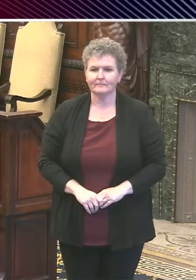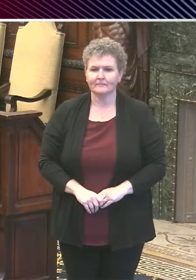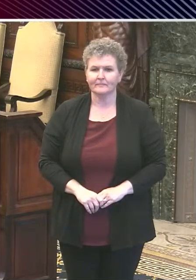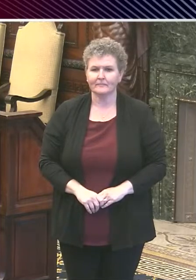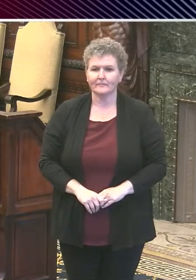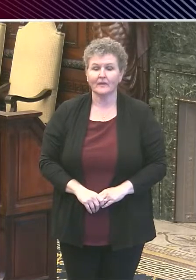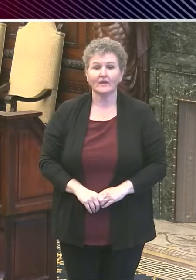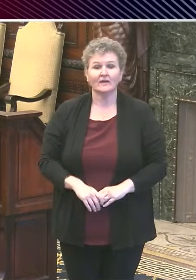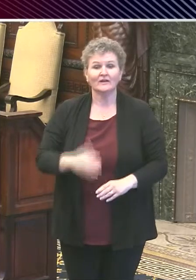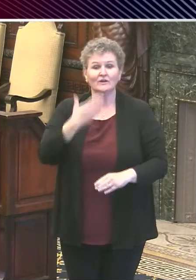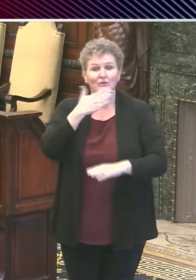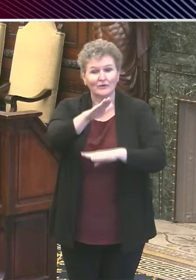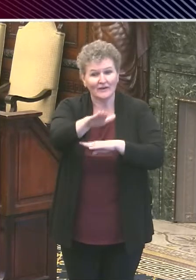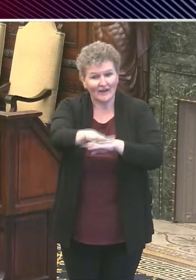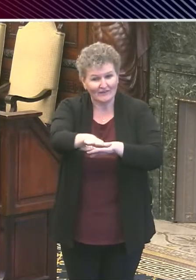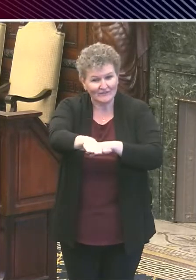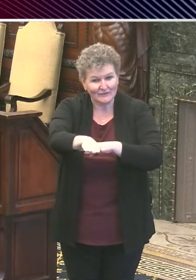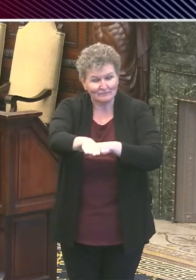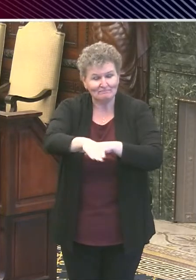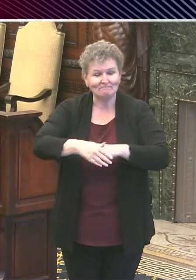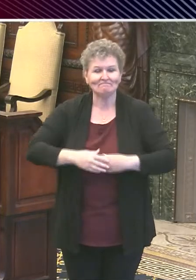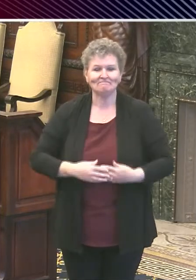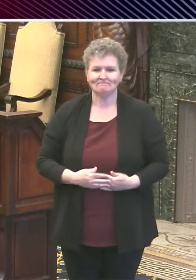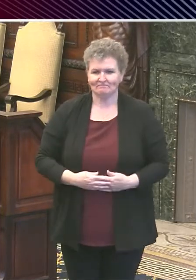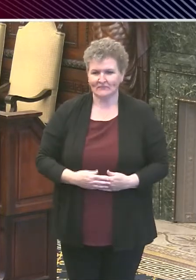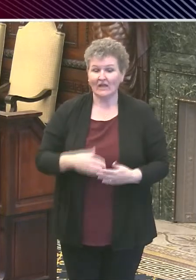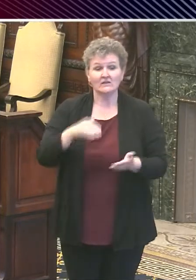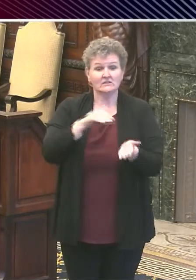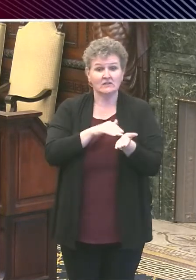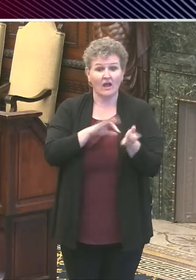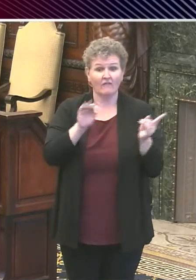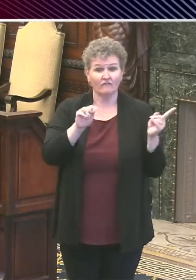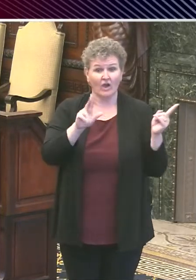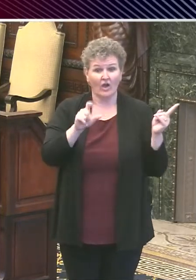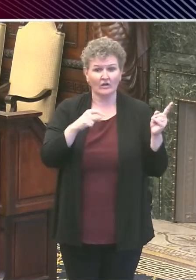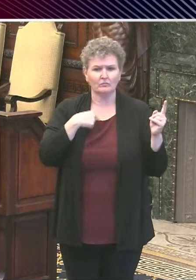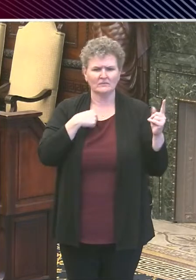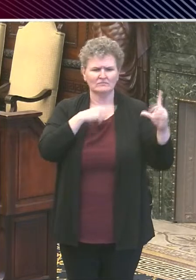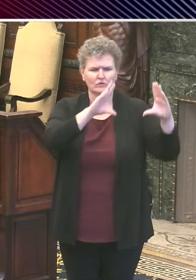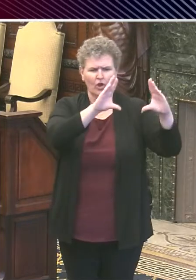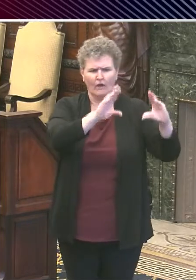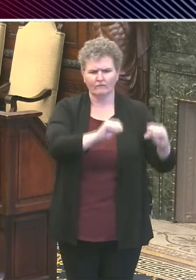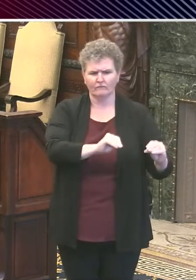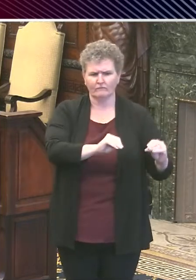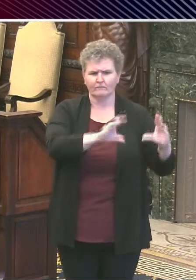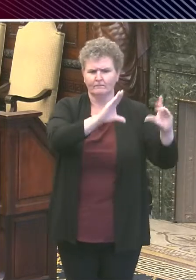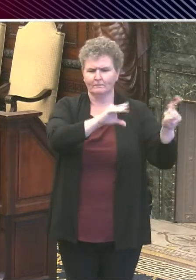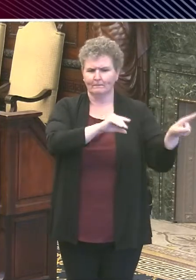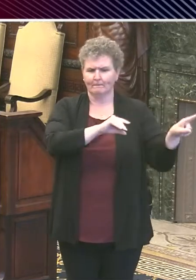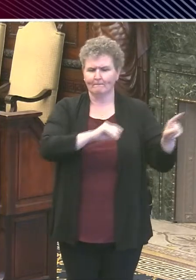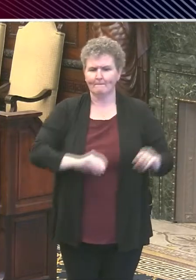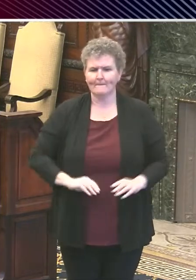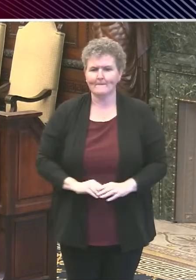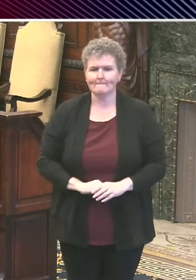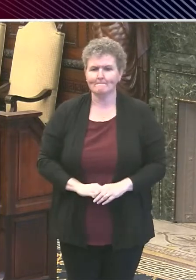All right, good afternoon. Dr. Farley, your screen is off. Good.